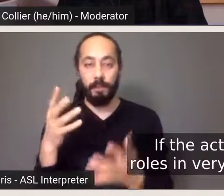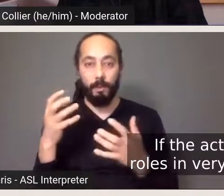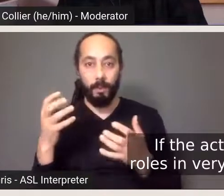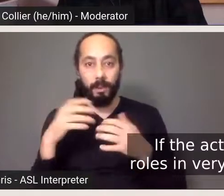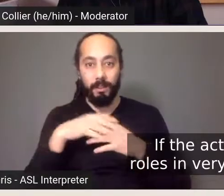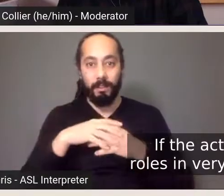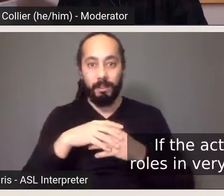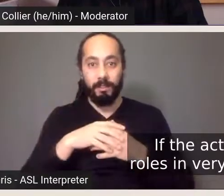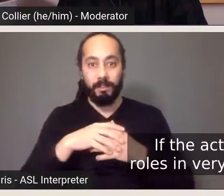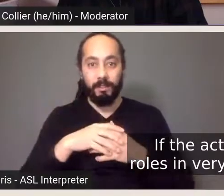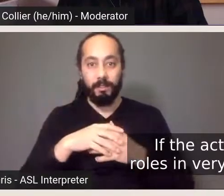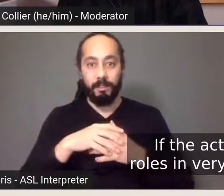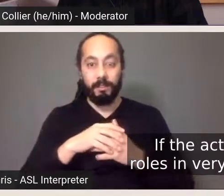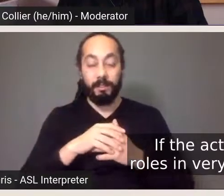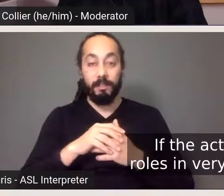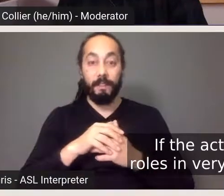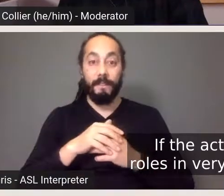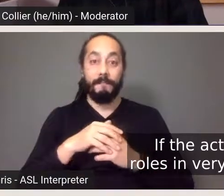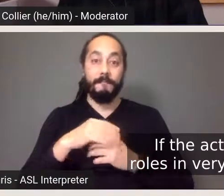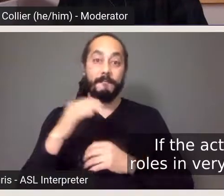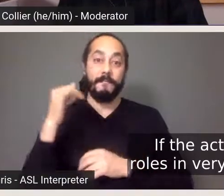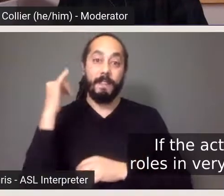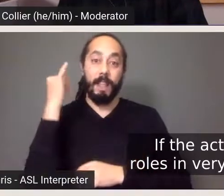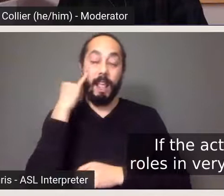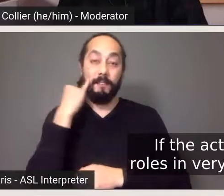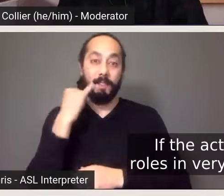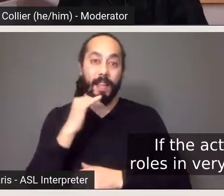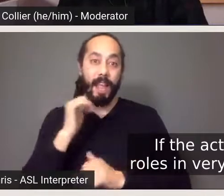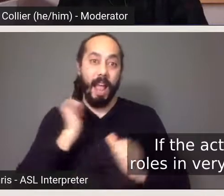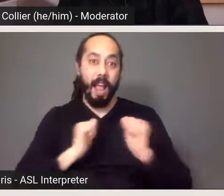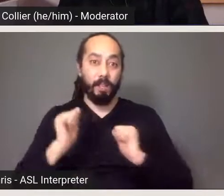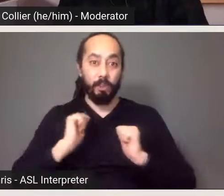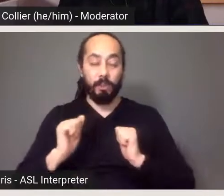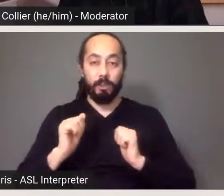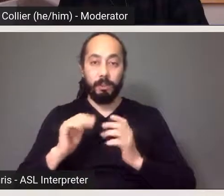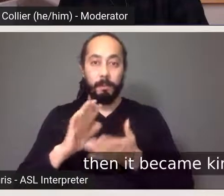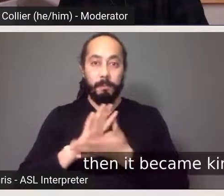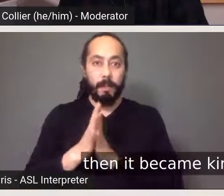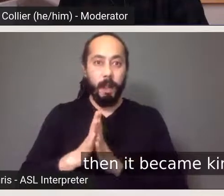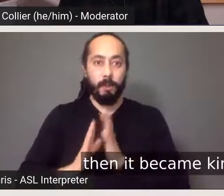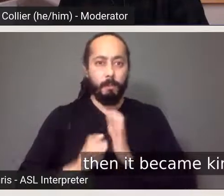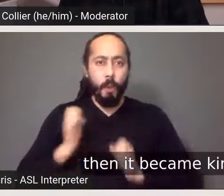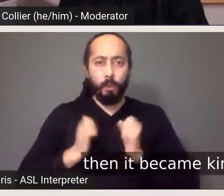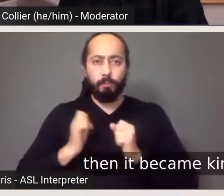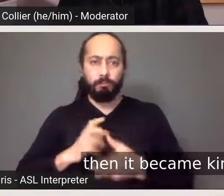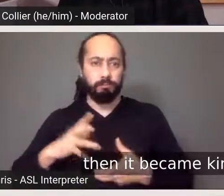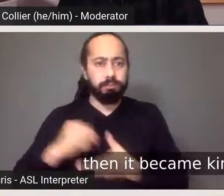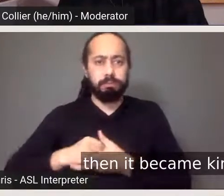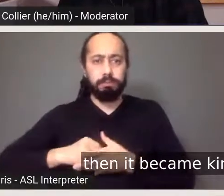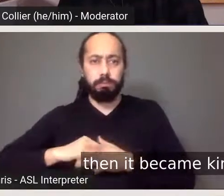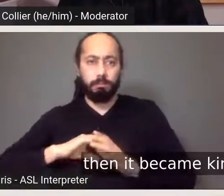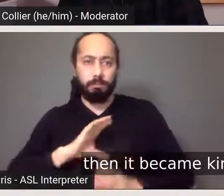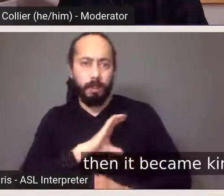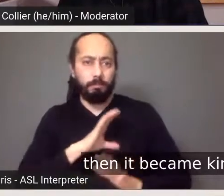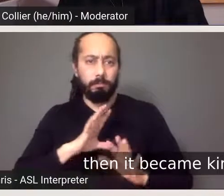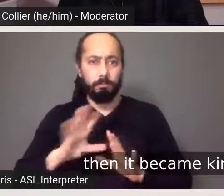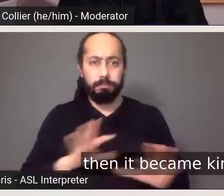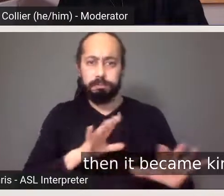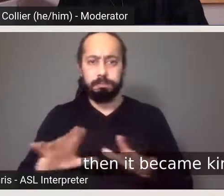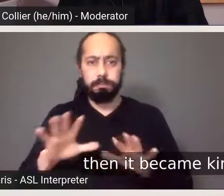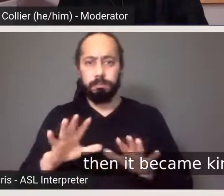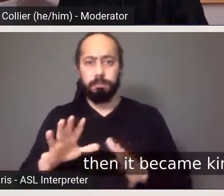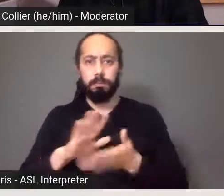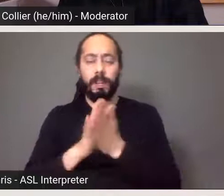If the actors play those roles in a very emotional ways, then it became kind of like